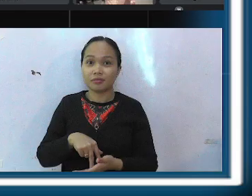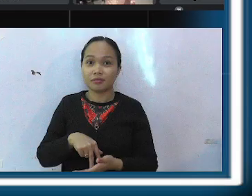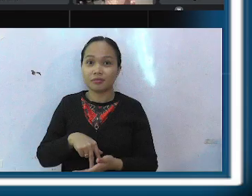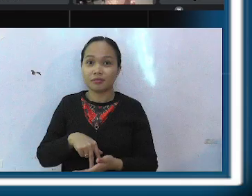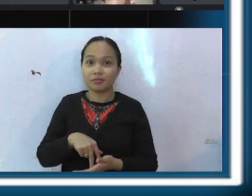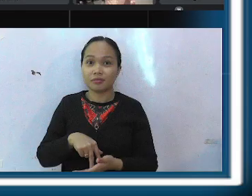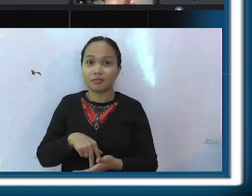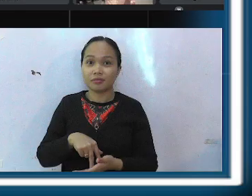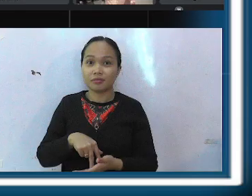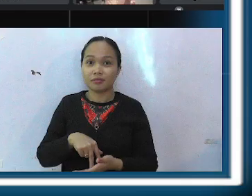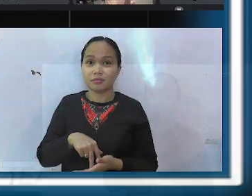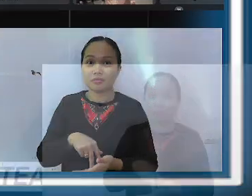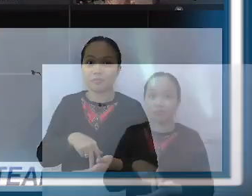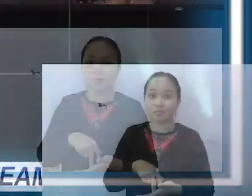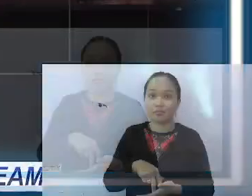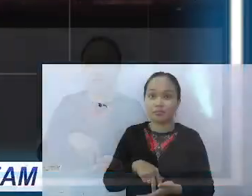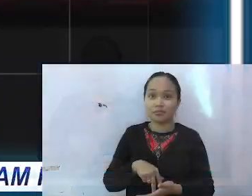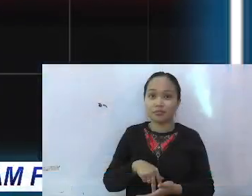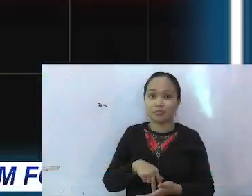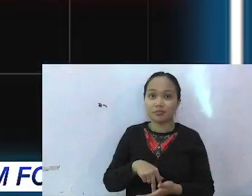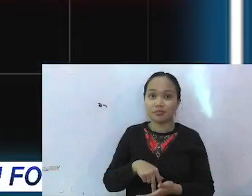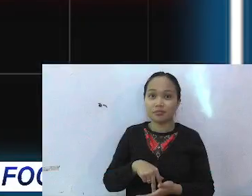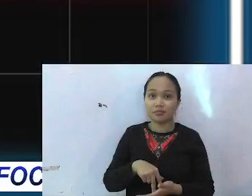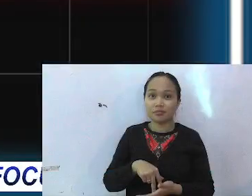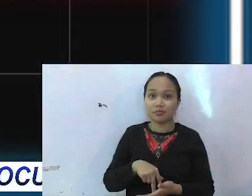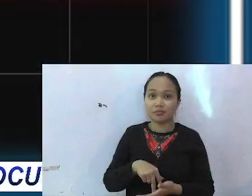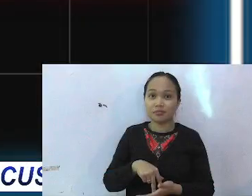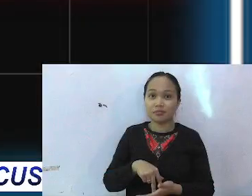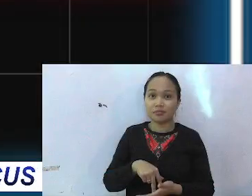want to open it? Yeah, let me hold that for